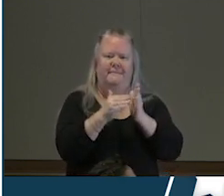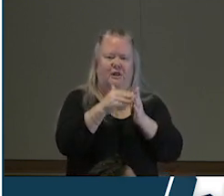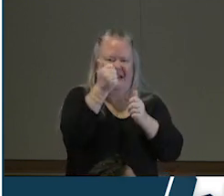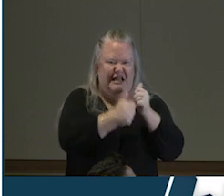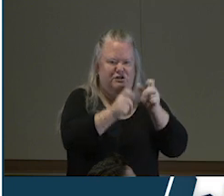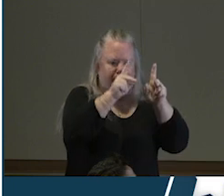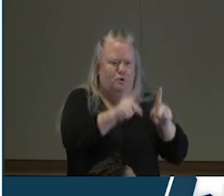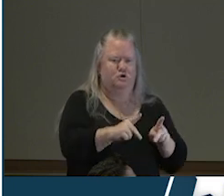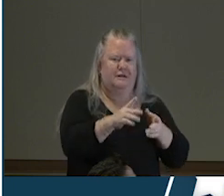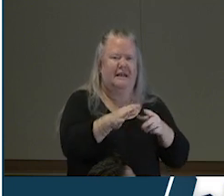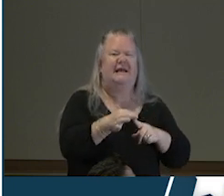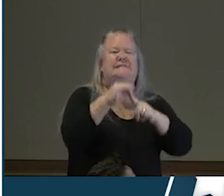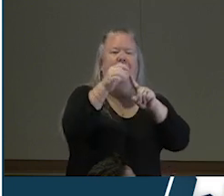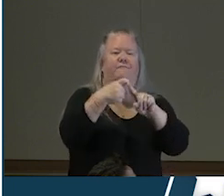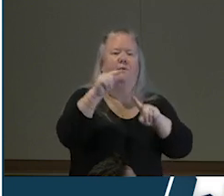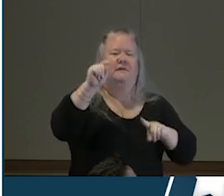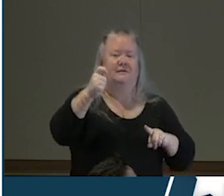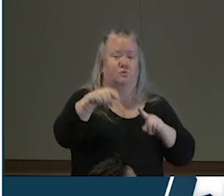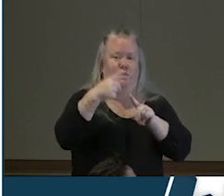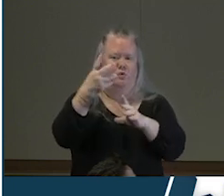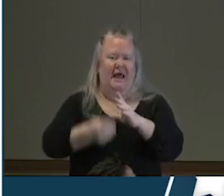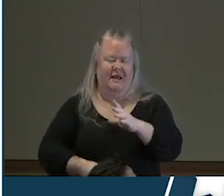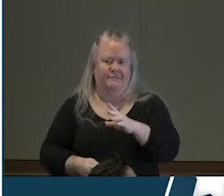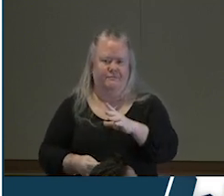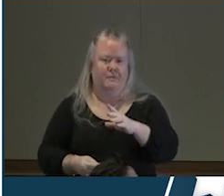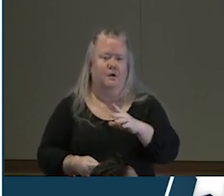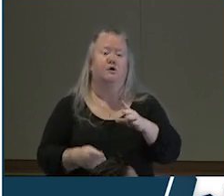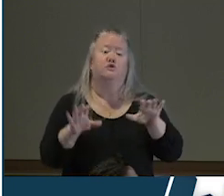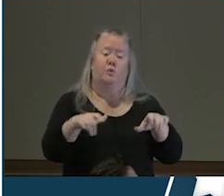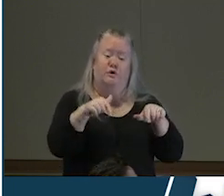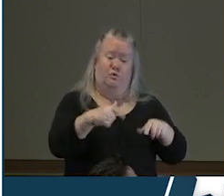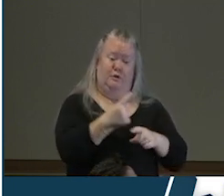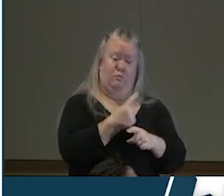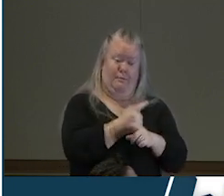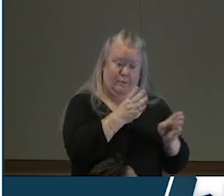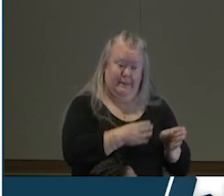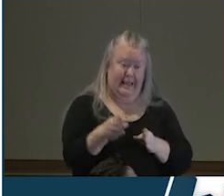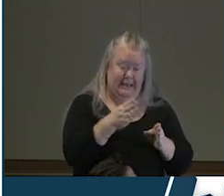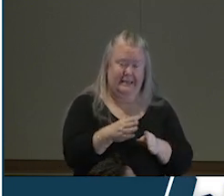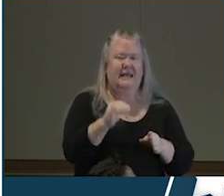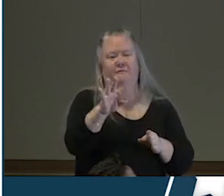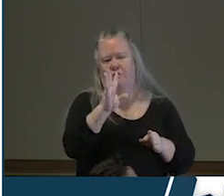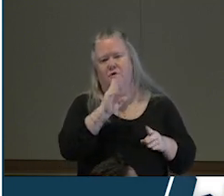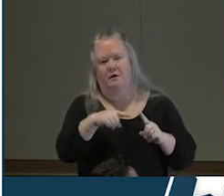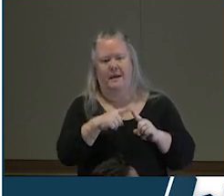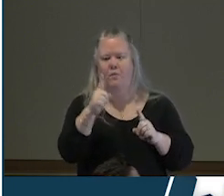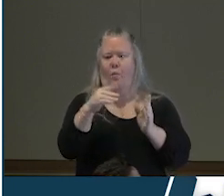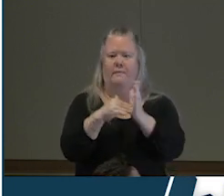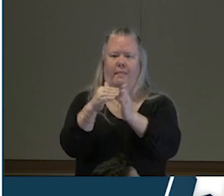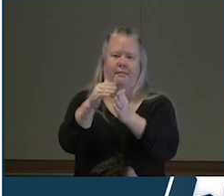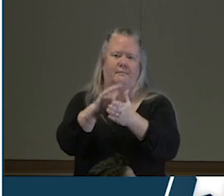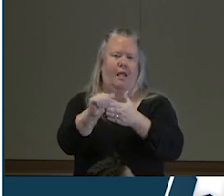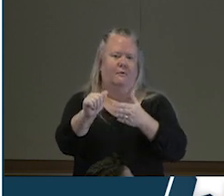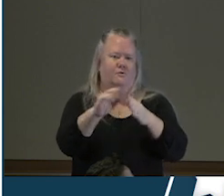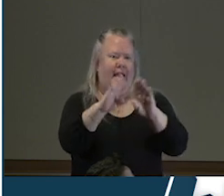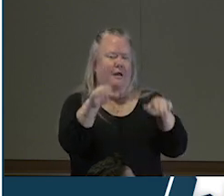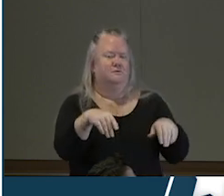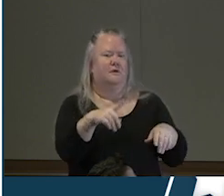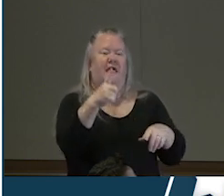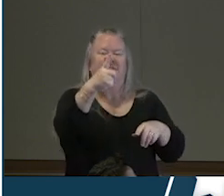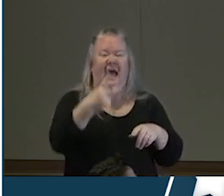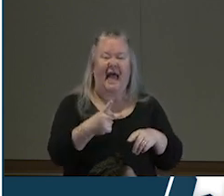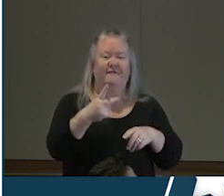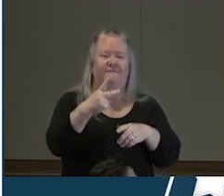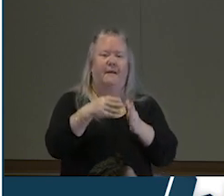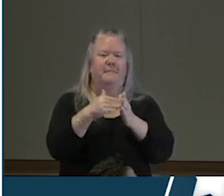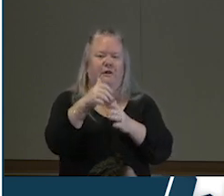person exempt from taxes when you die. So when you do this proper planning, if we're talking about $1 million house, that's only